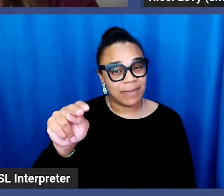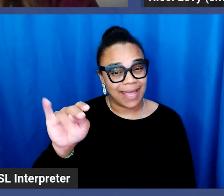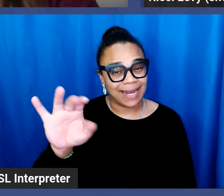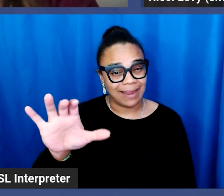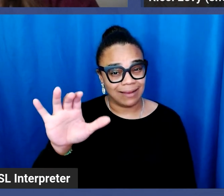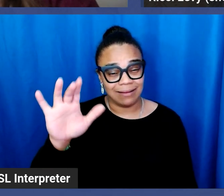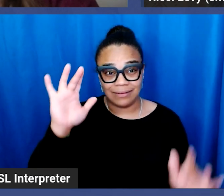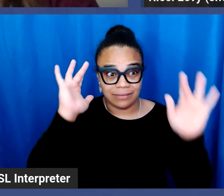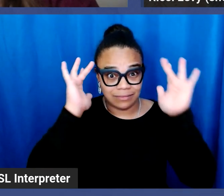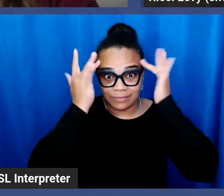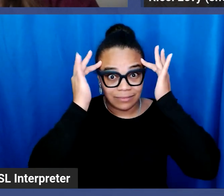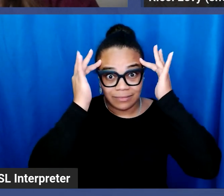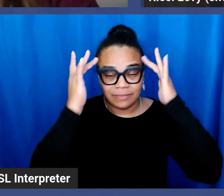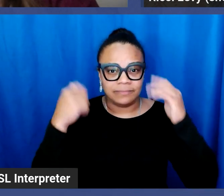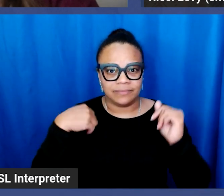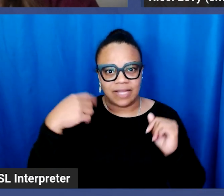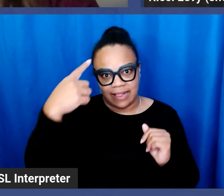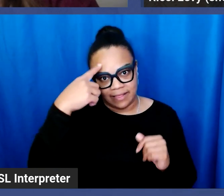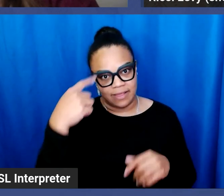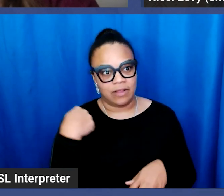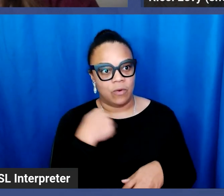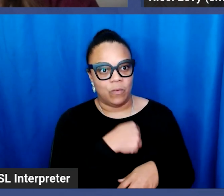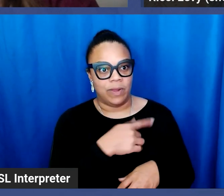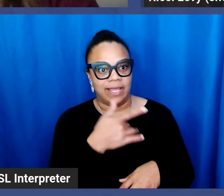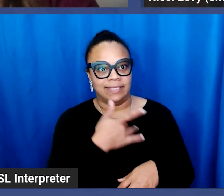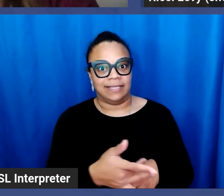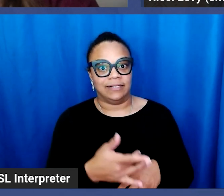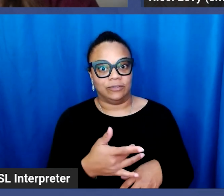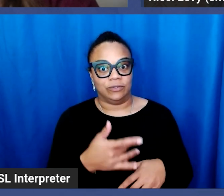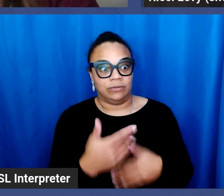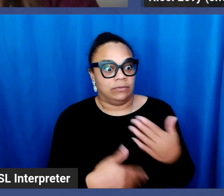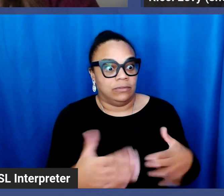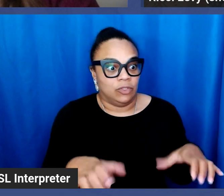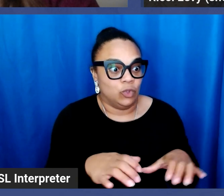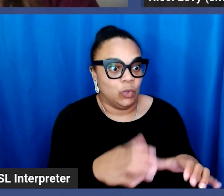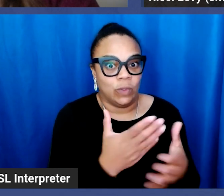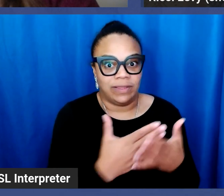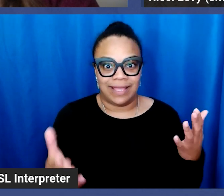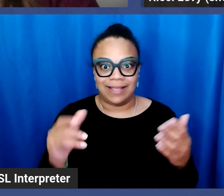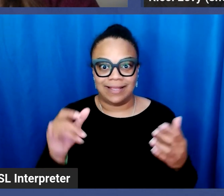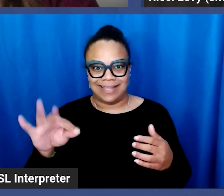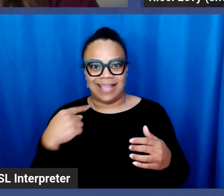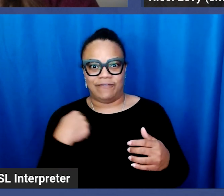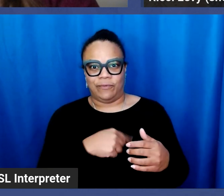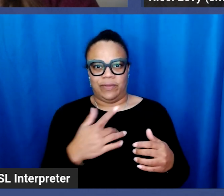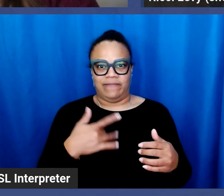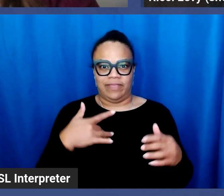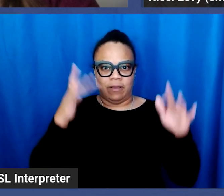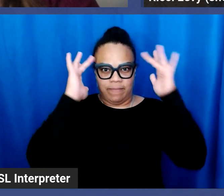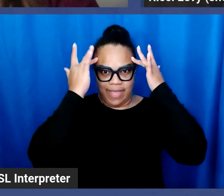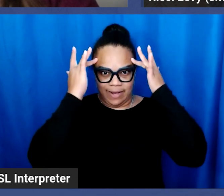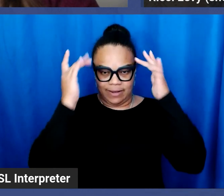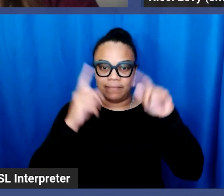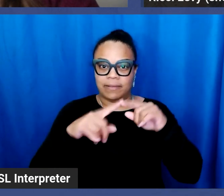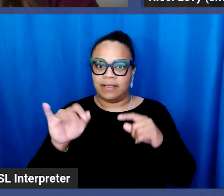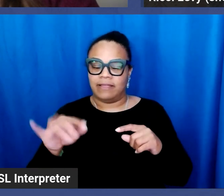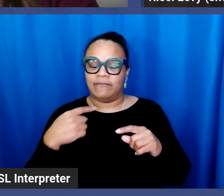I think that we do things when we're panicked that we would not do if we were able to step